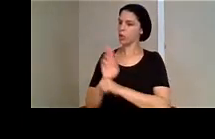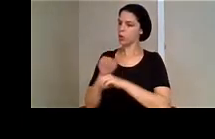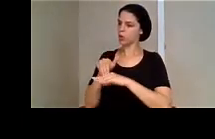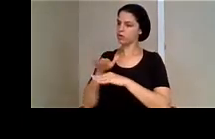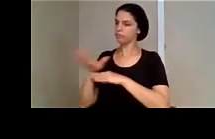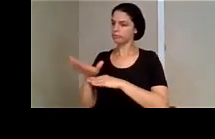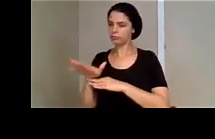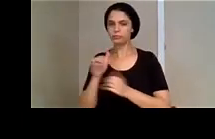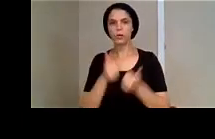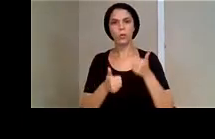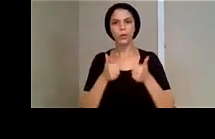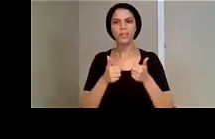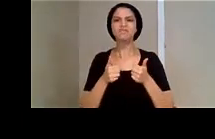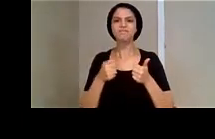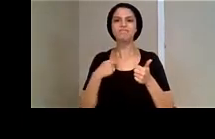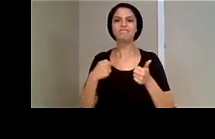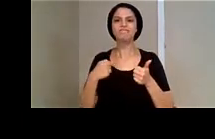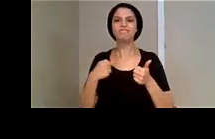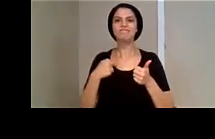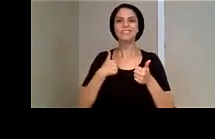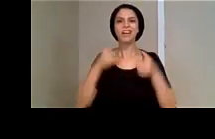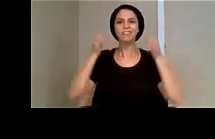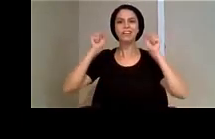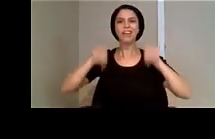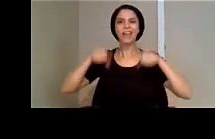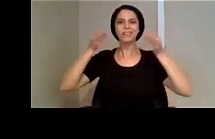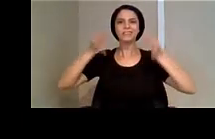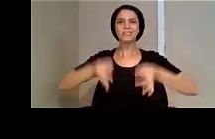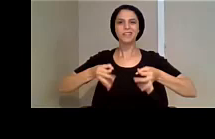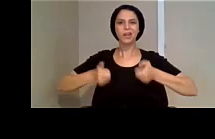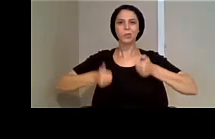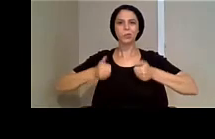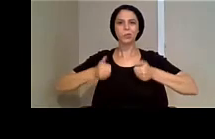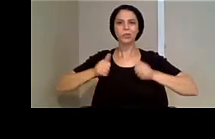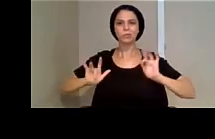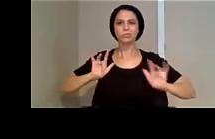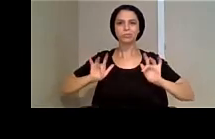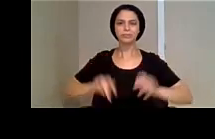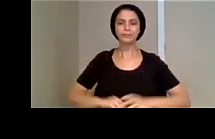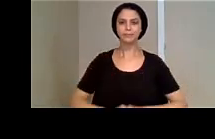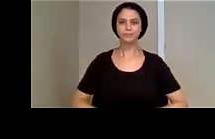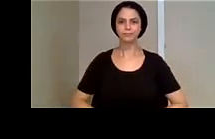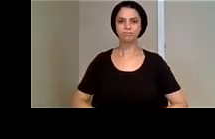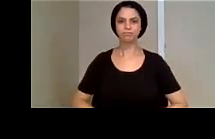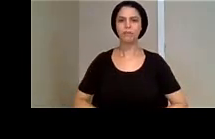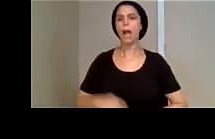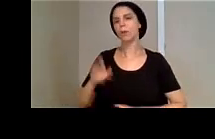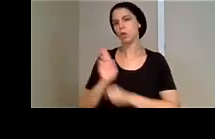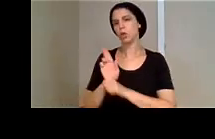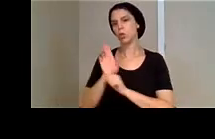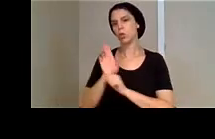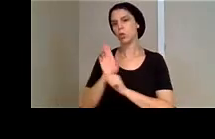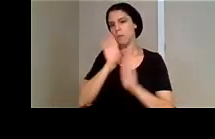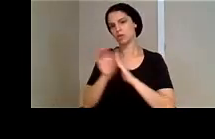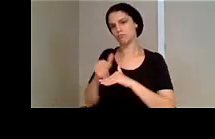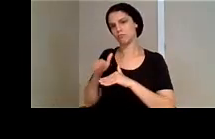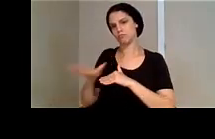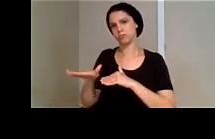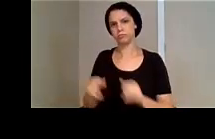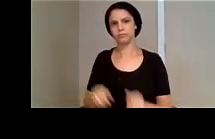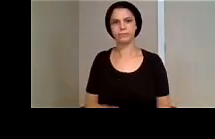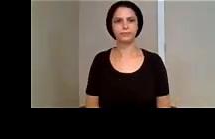was dissatisfied and wanted another take on that. I'll just go ahead and click on use photo.